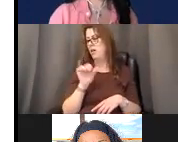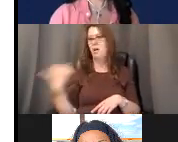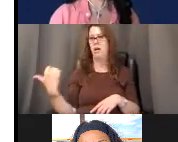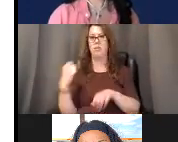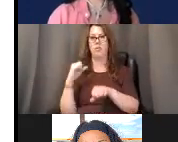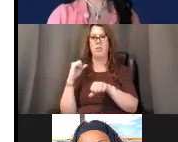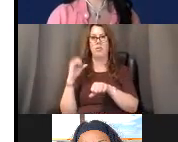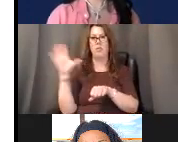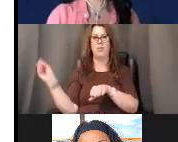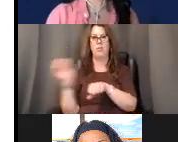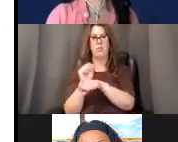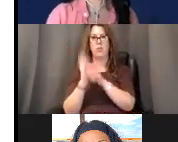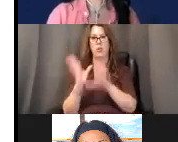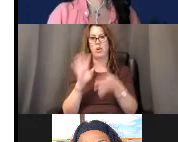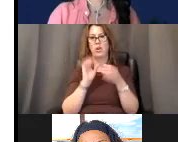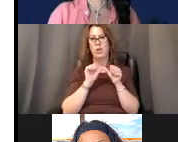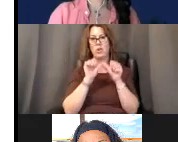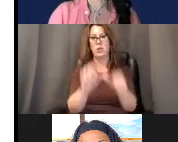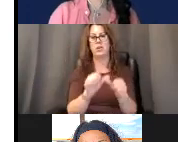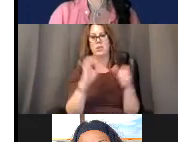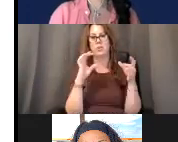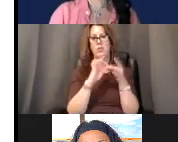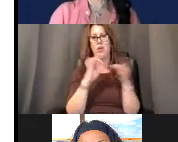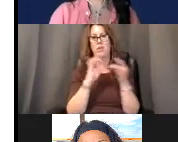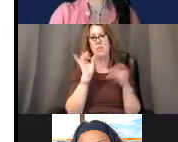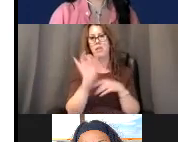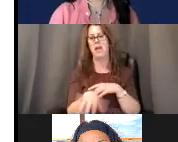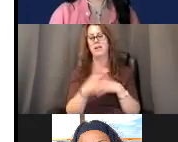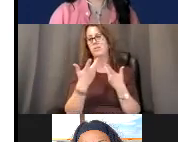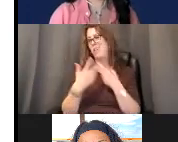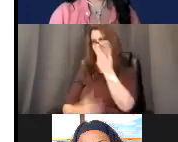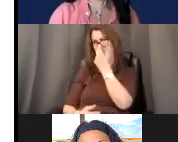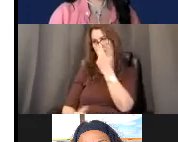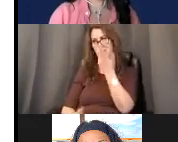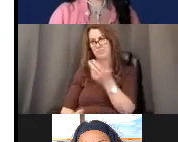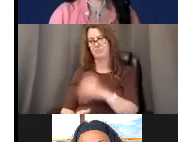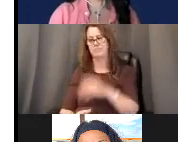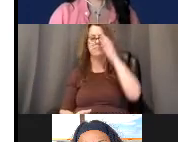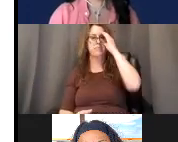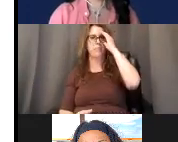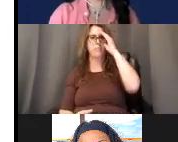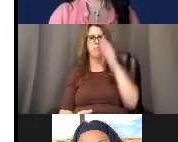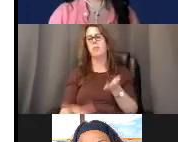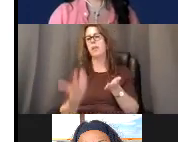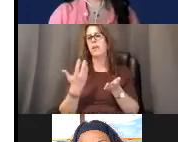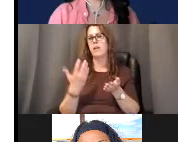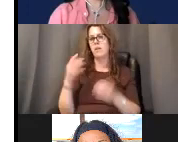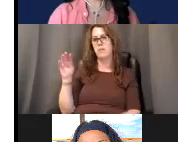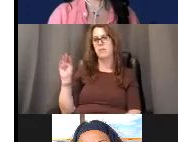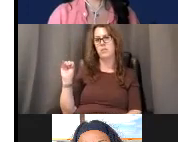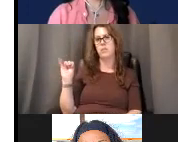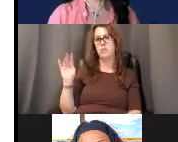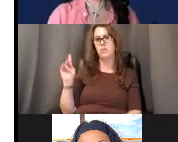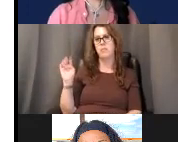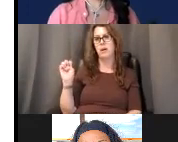that. Nope, she would not. But it was funny. And so again, this is just a tool we think, is